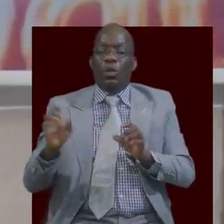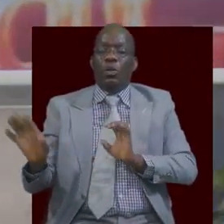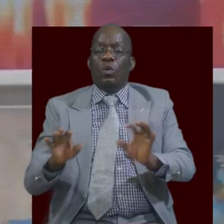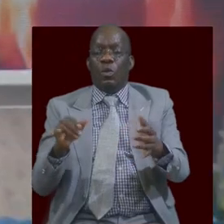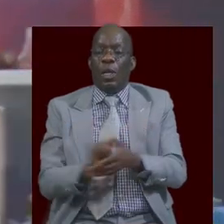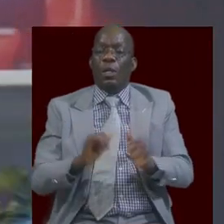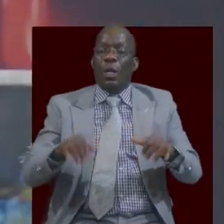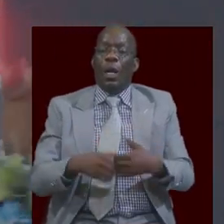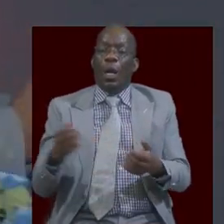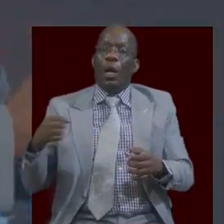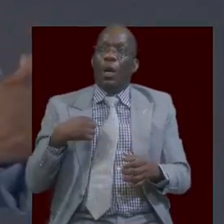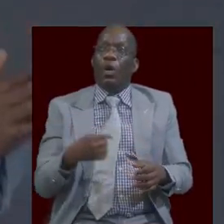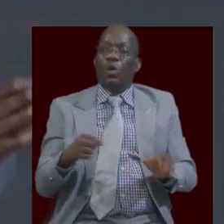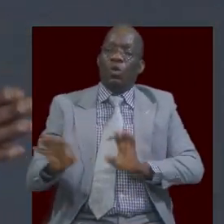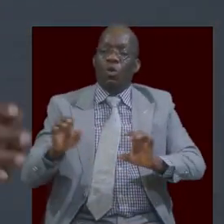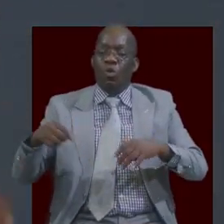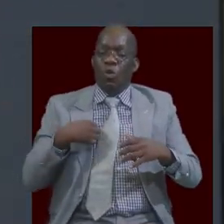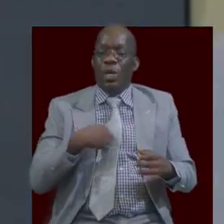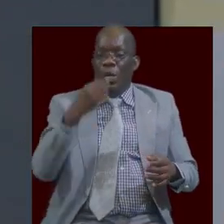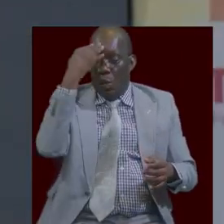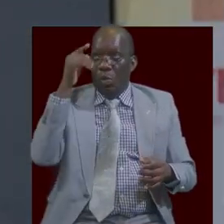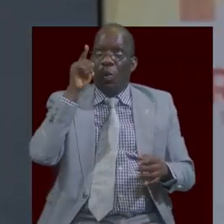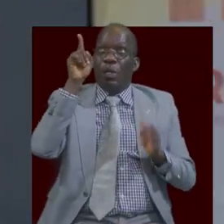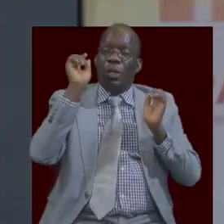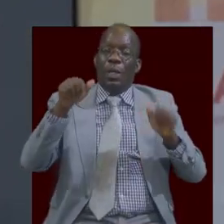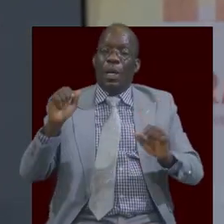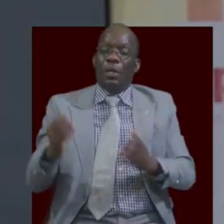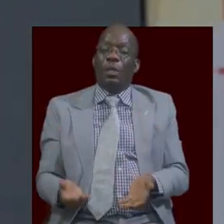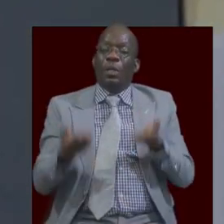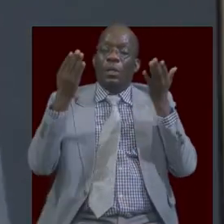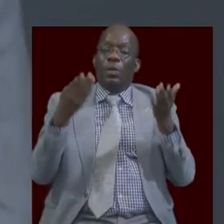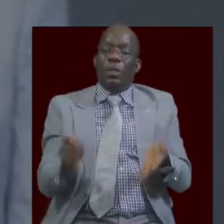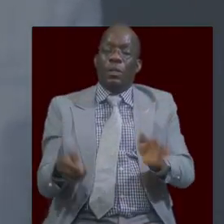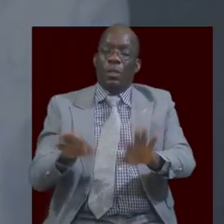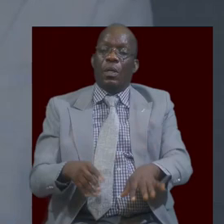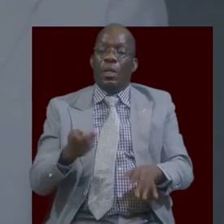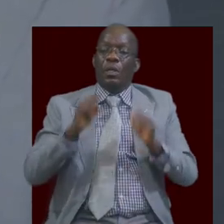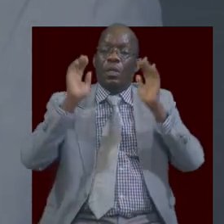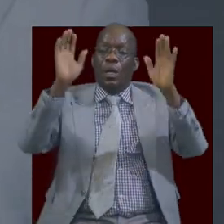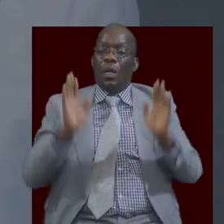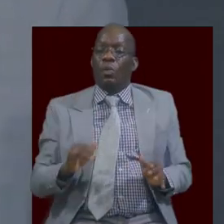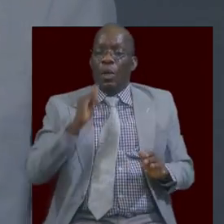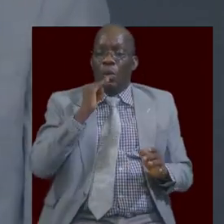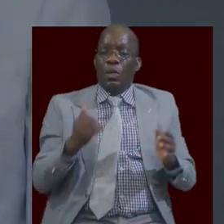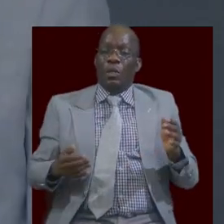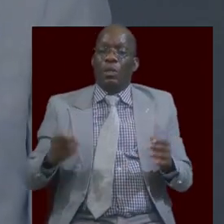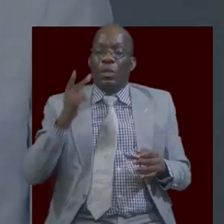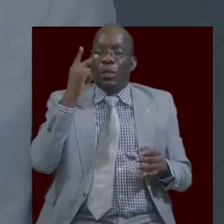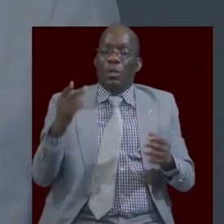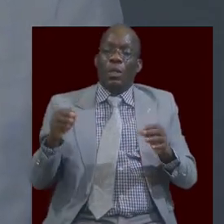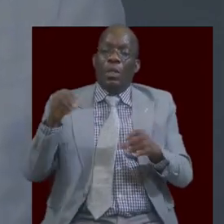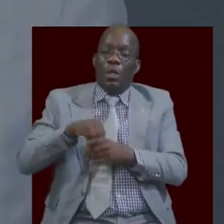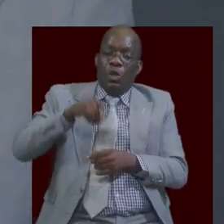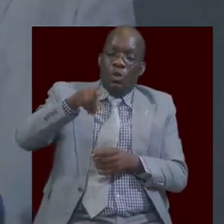The exploits is recognized and seen in you.